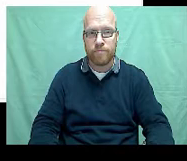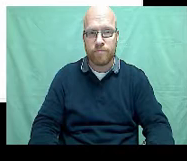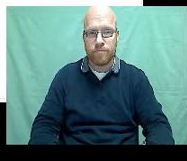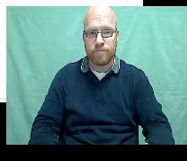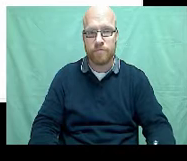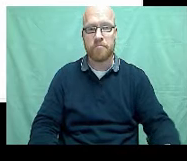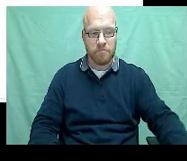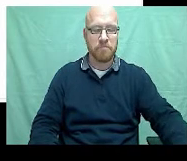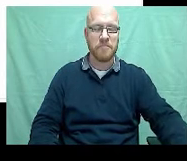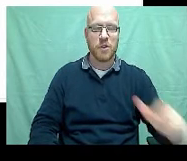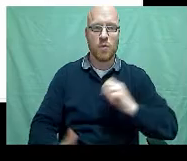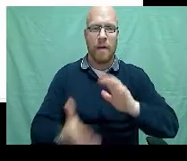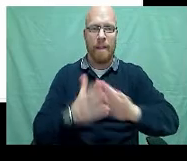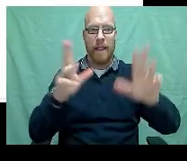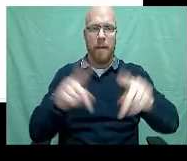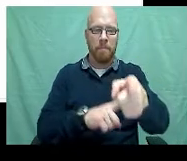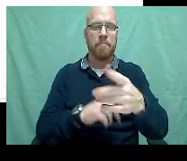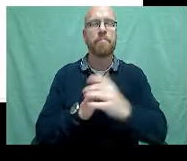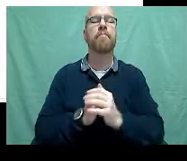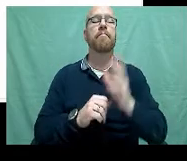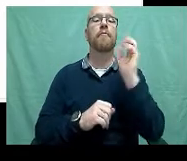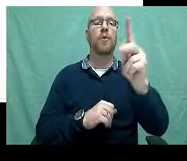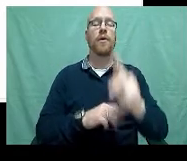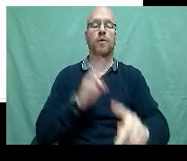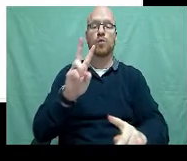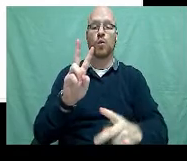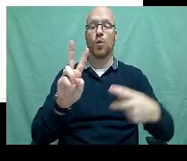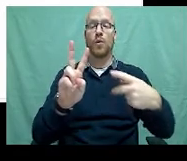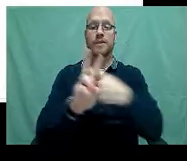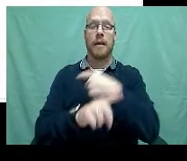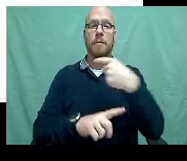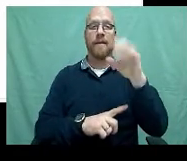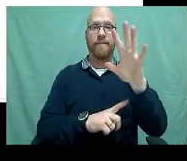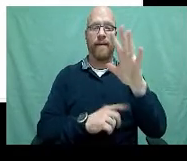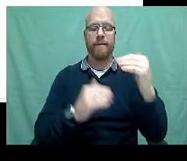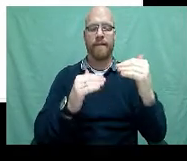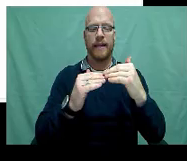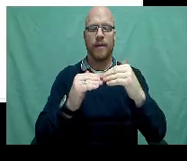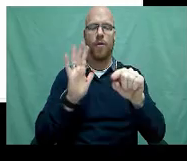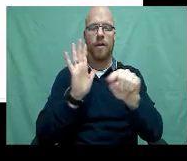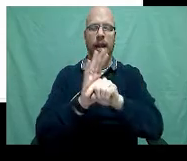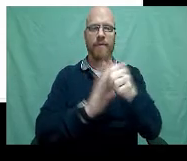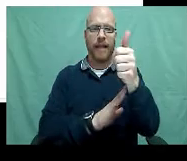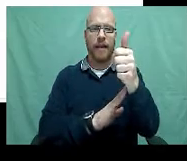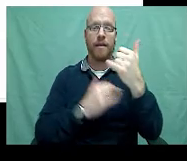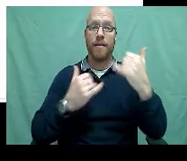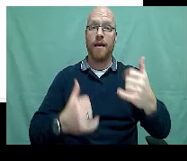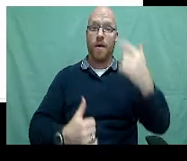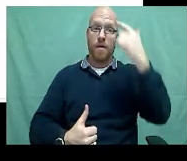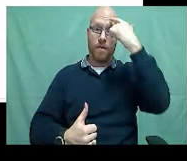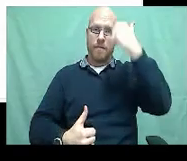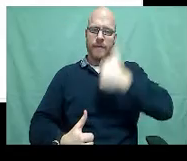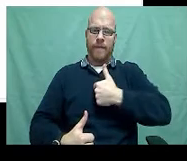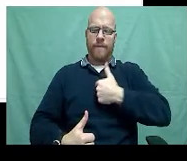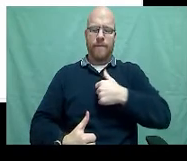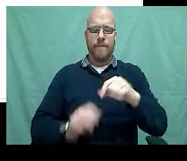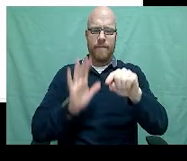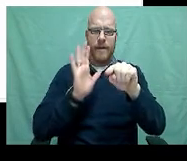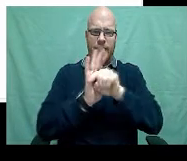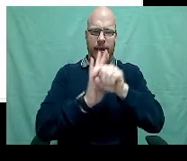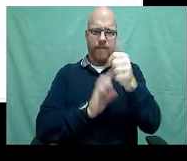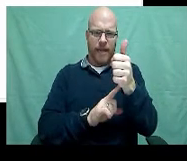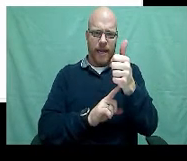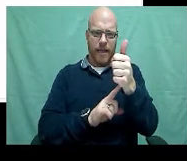Okay, I'm going clean that up there. So it's clear. 2 times negative 5 equals negative 10. Now, what I have to figure out is negative 10,